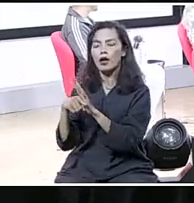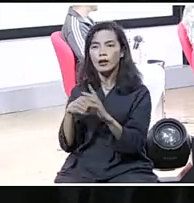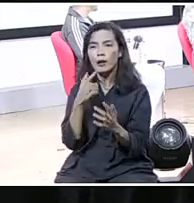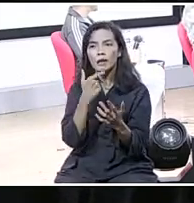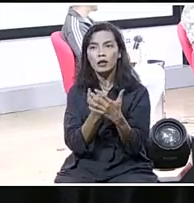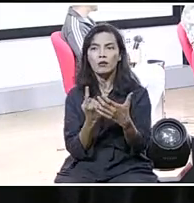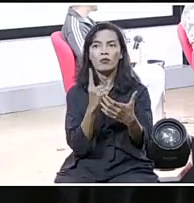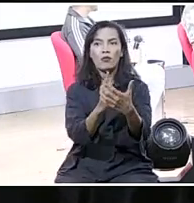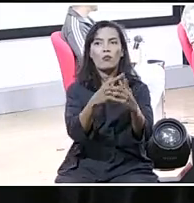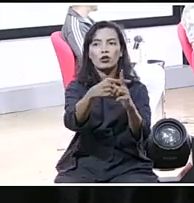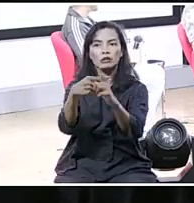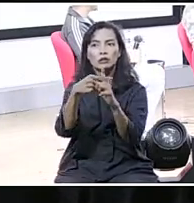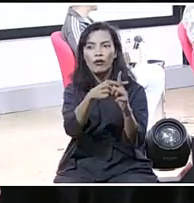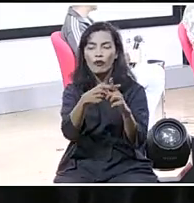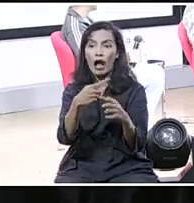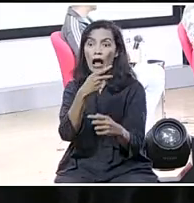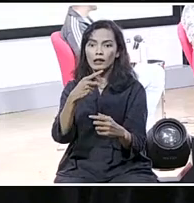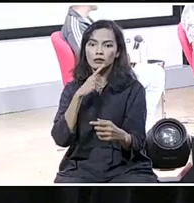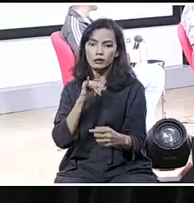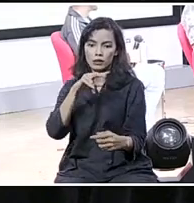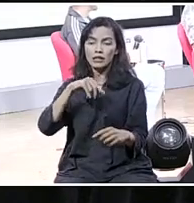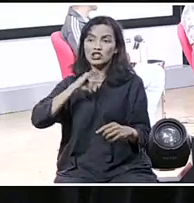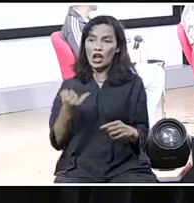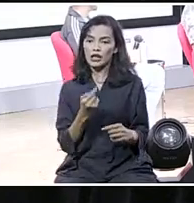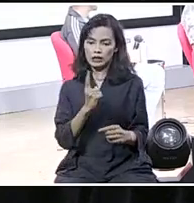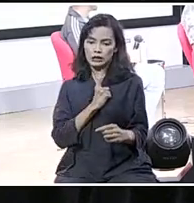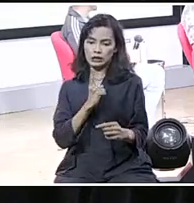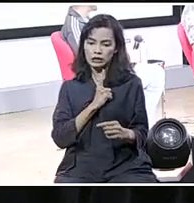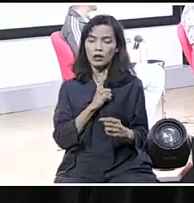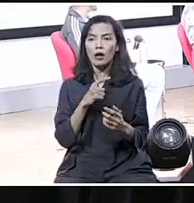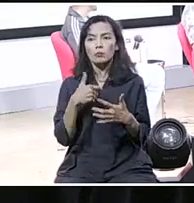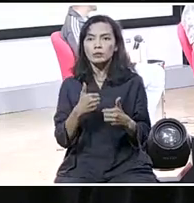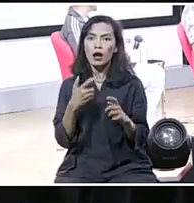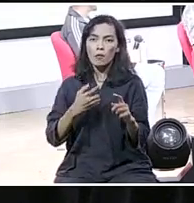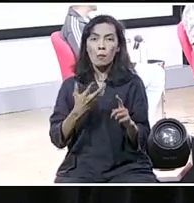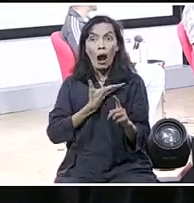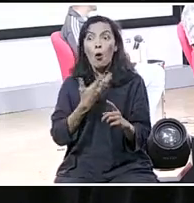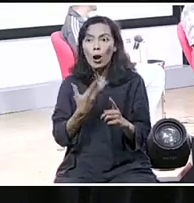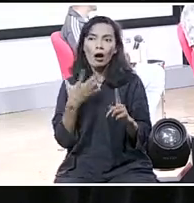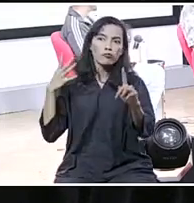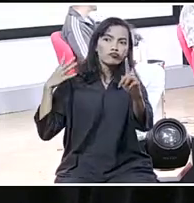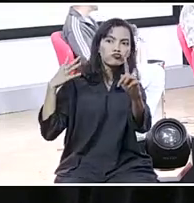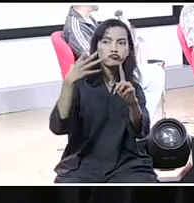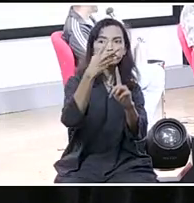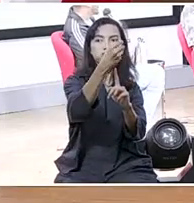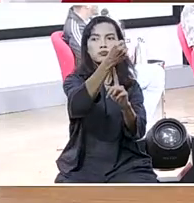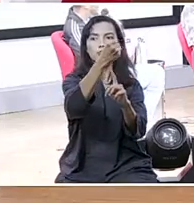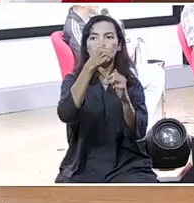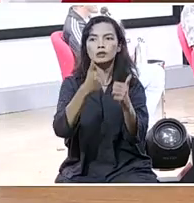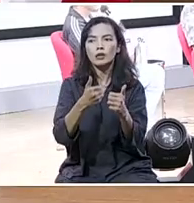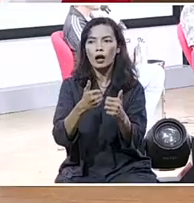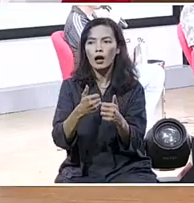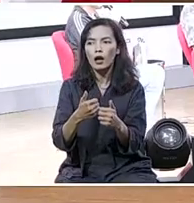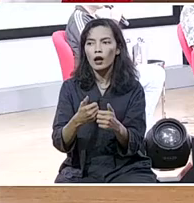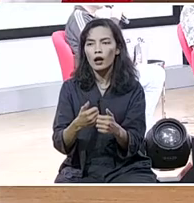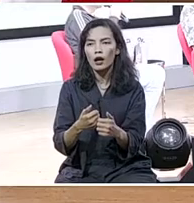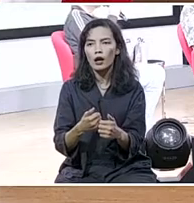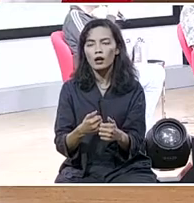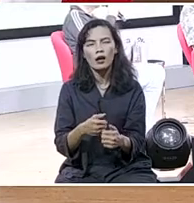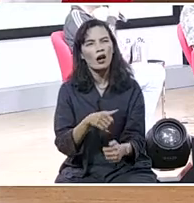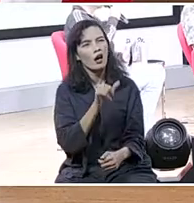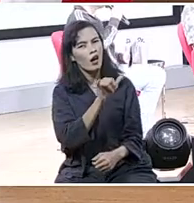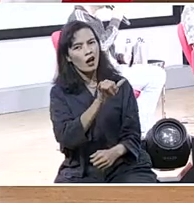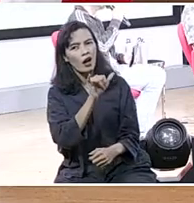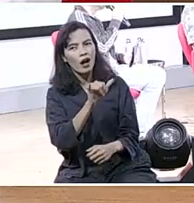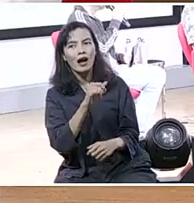that needs to be you, you can achieve whatever it is that you want to. So that's my... Yeah, I think it all